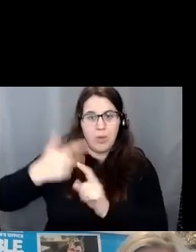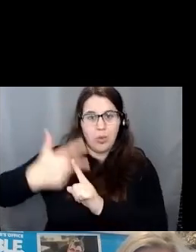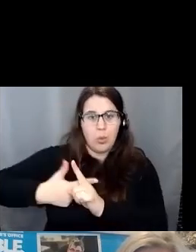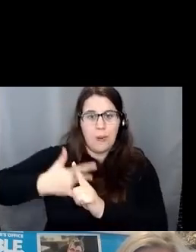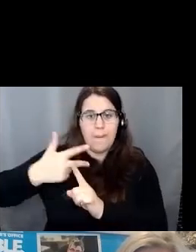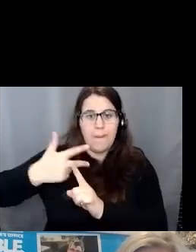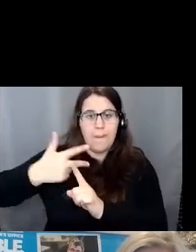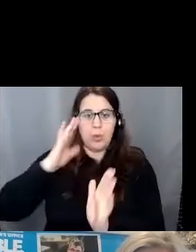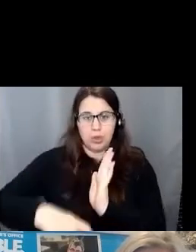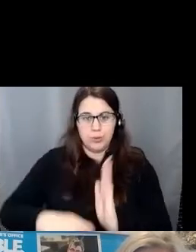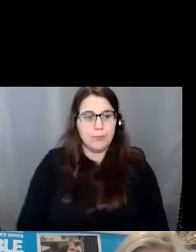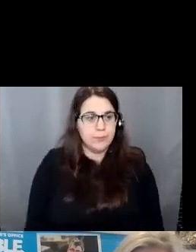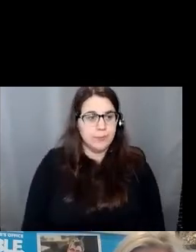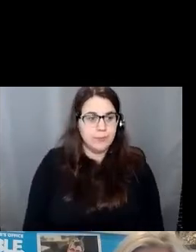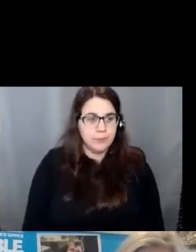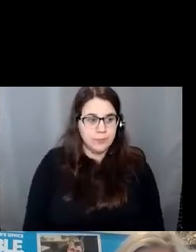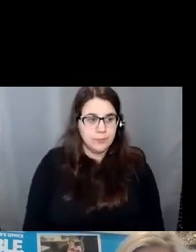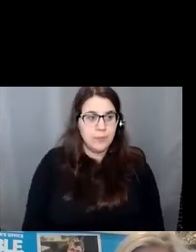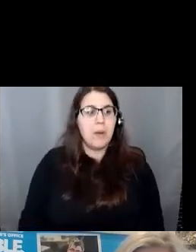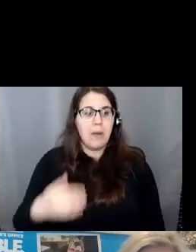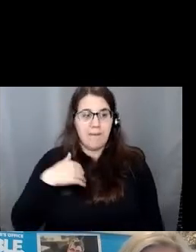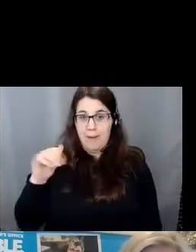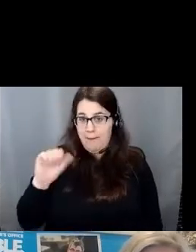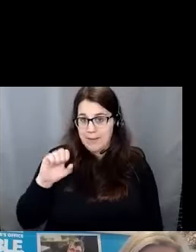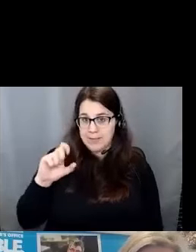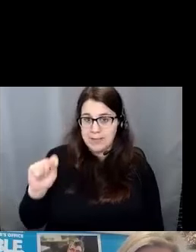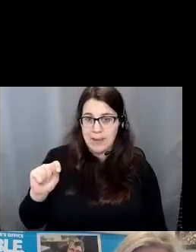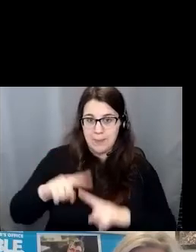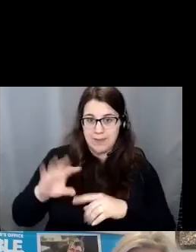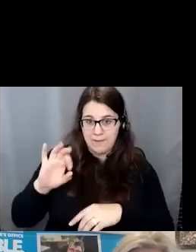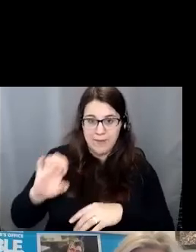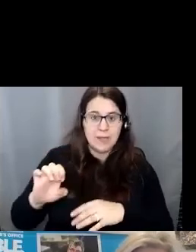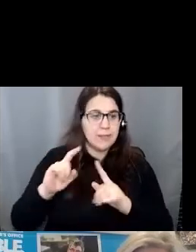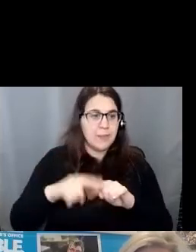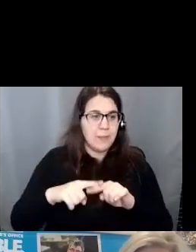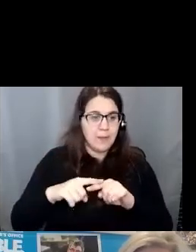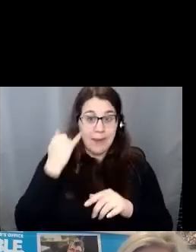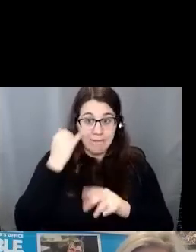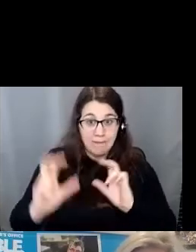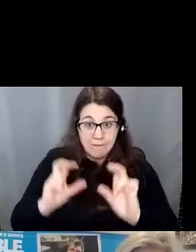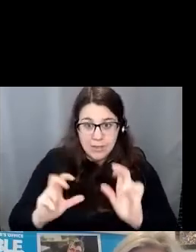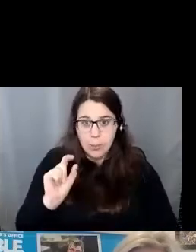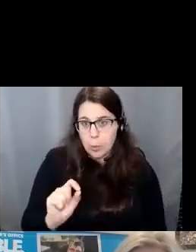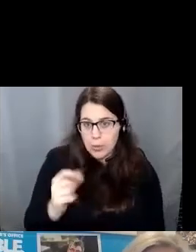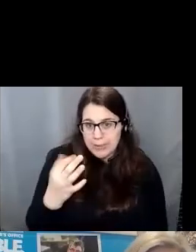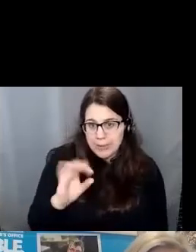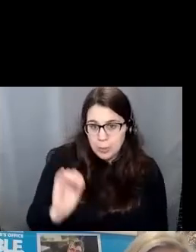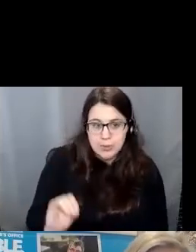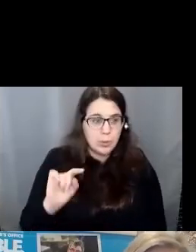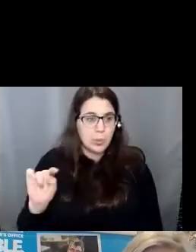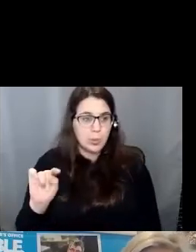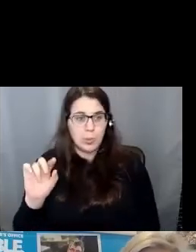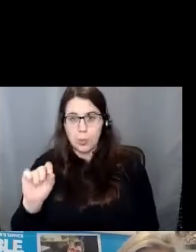the investments options. So that is between 0.19 and 0.33% and applies only to the earnings